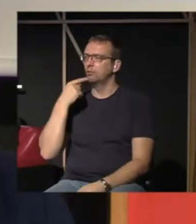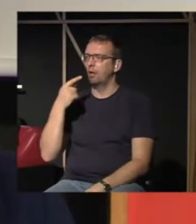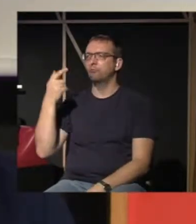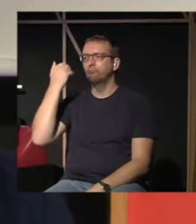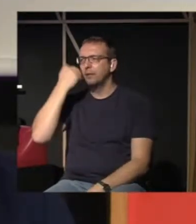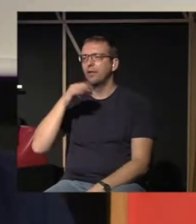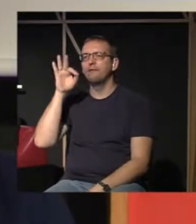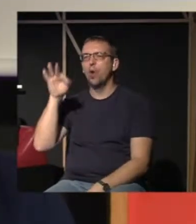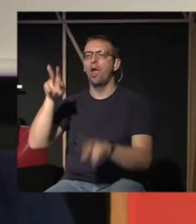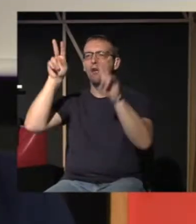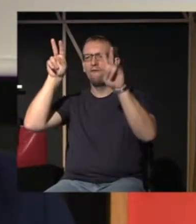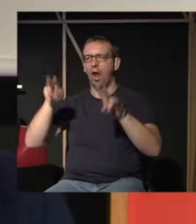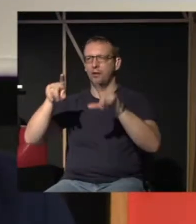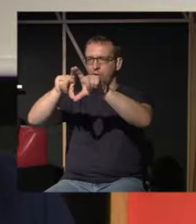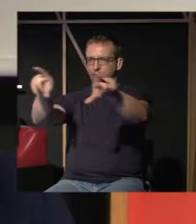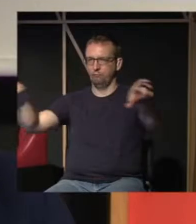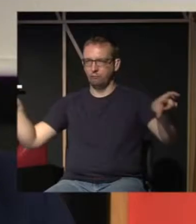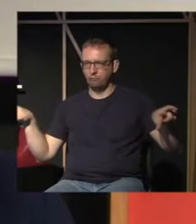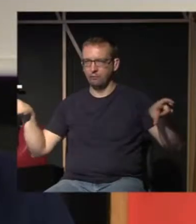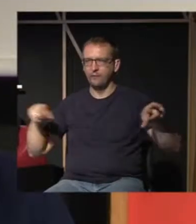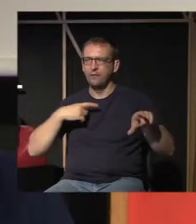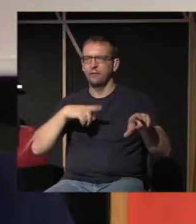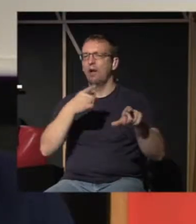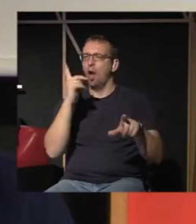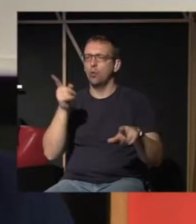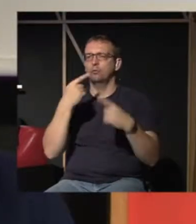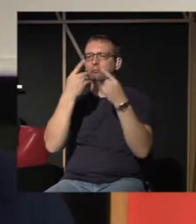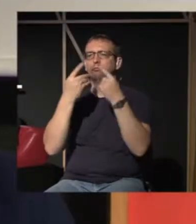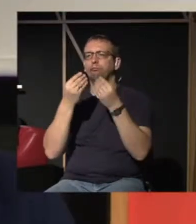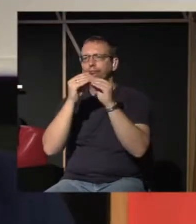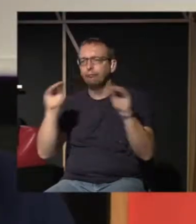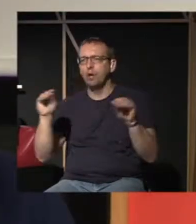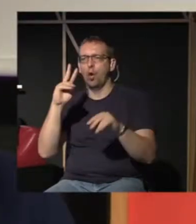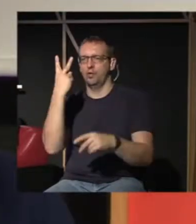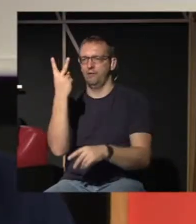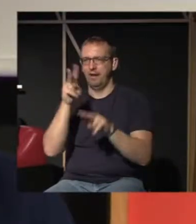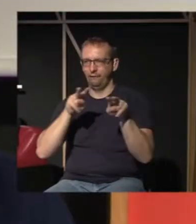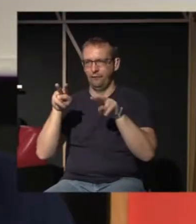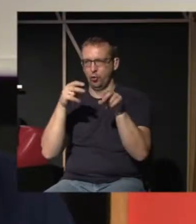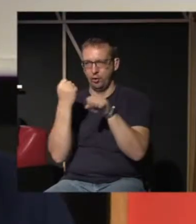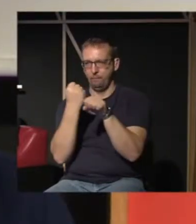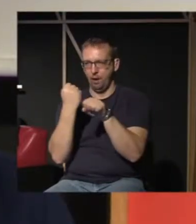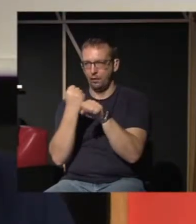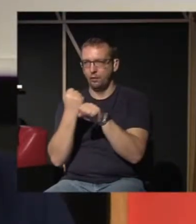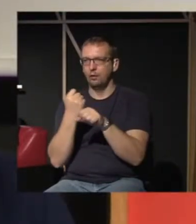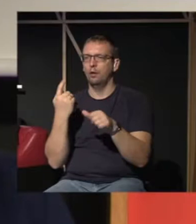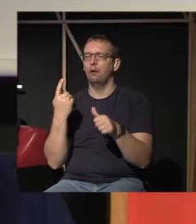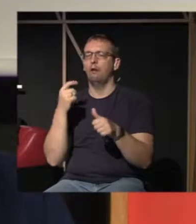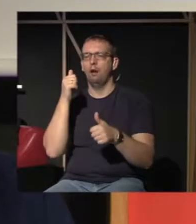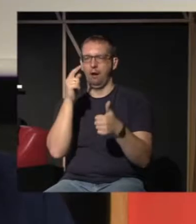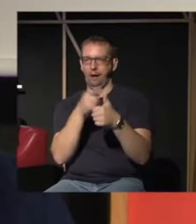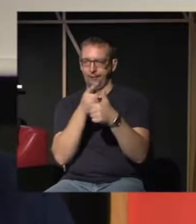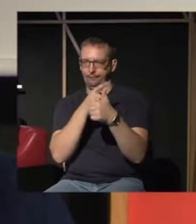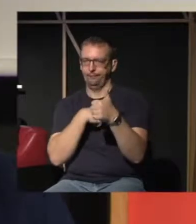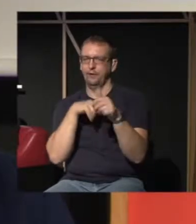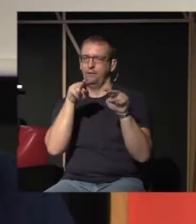we created 2 videos. One was where we had a young grassroots player and a former professional talking about what it